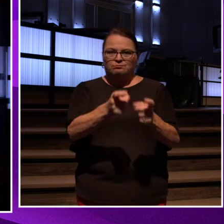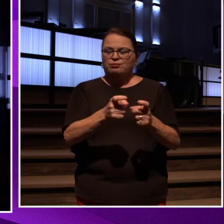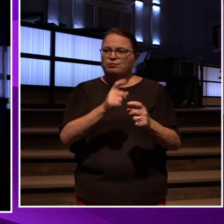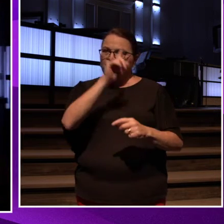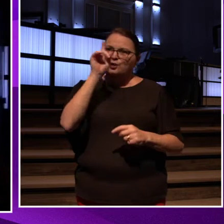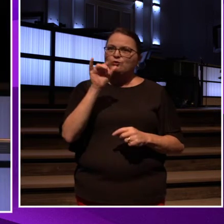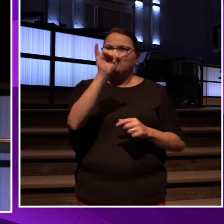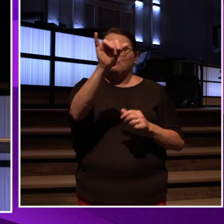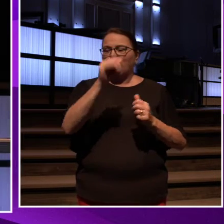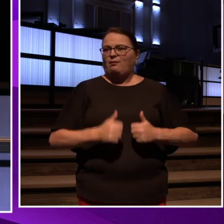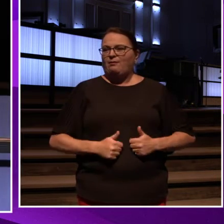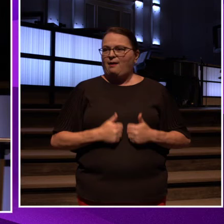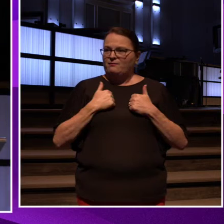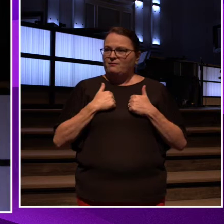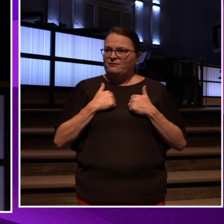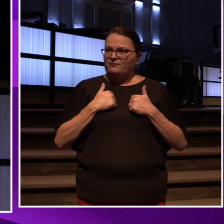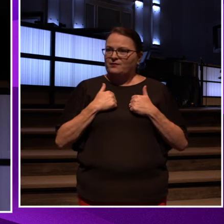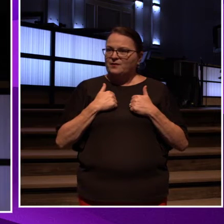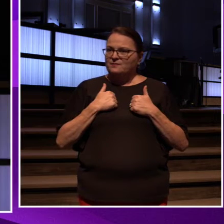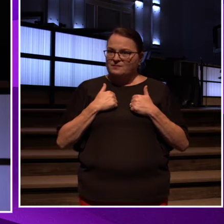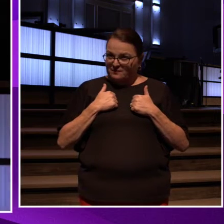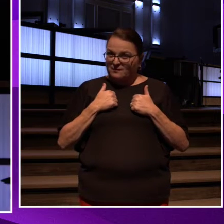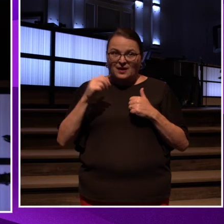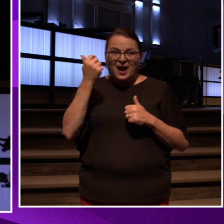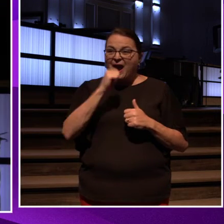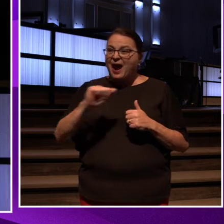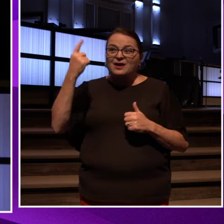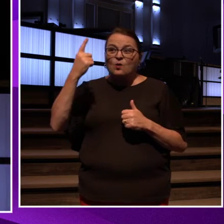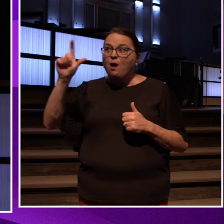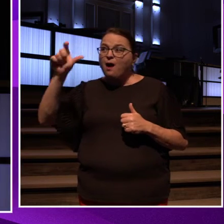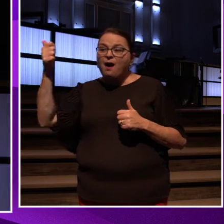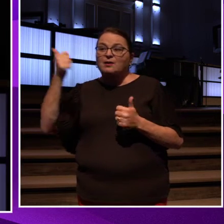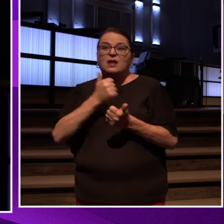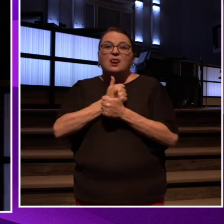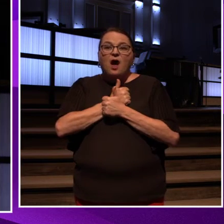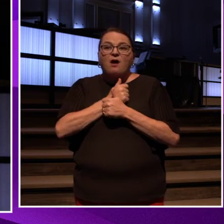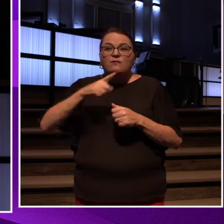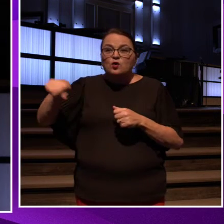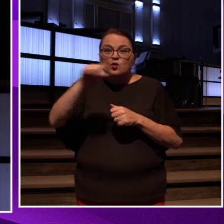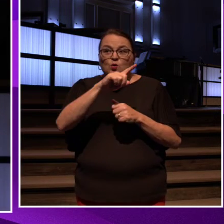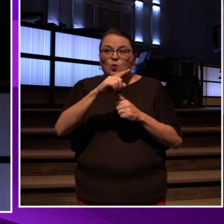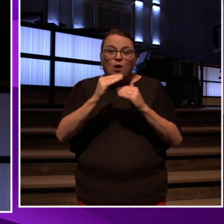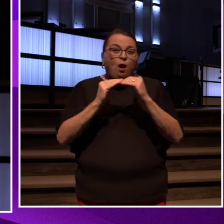eternal life. Who else has ever loved you enough to die for you?